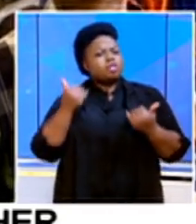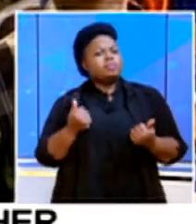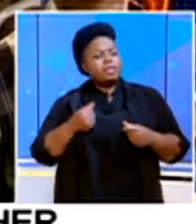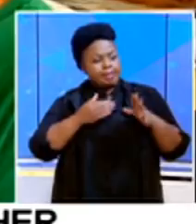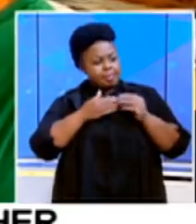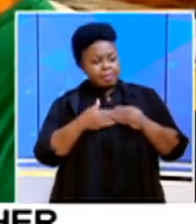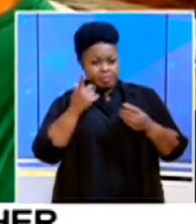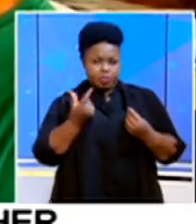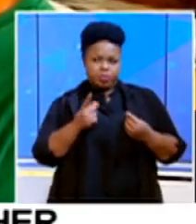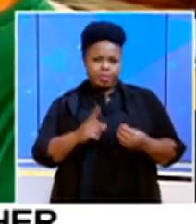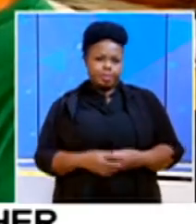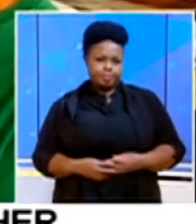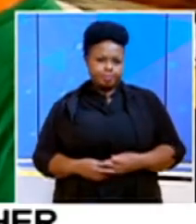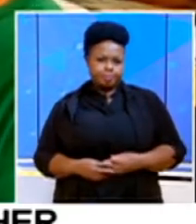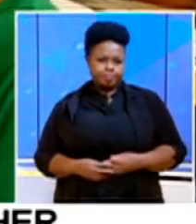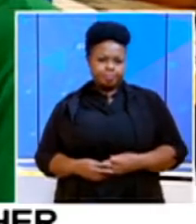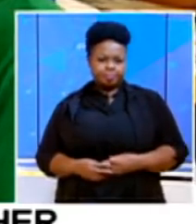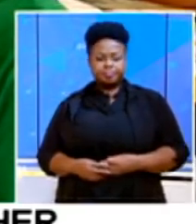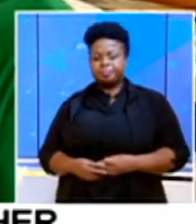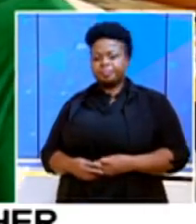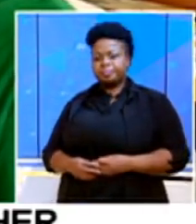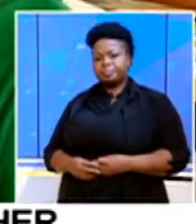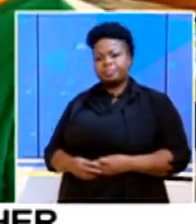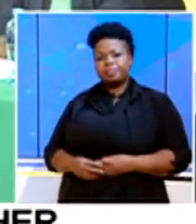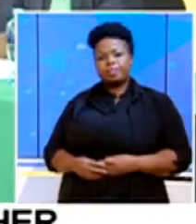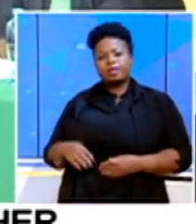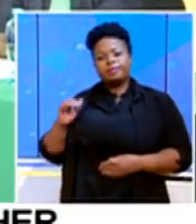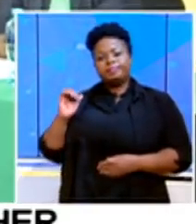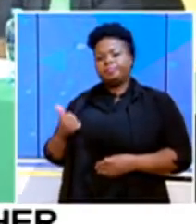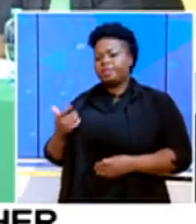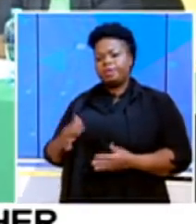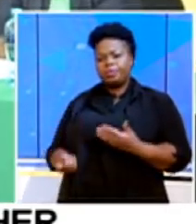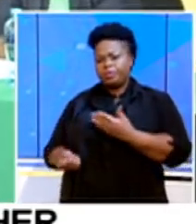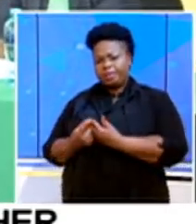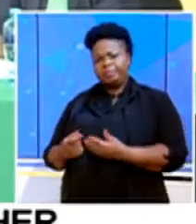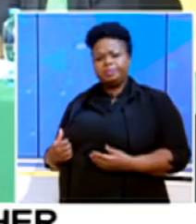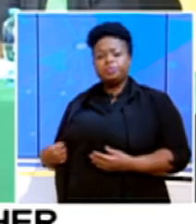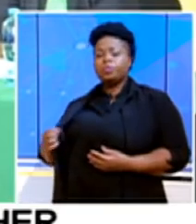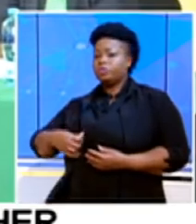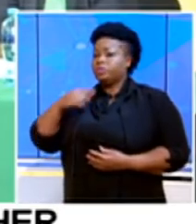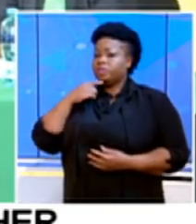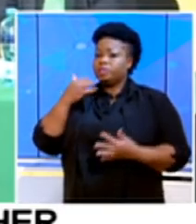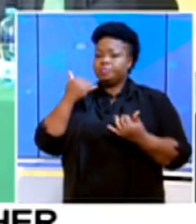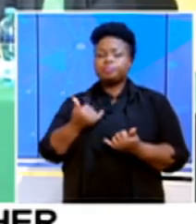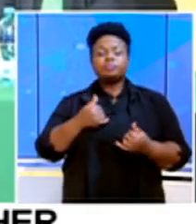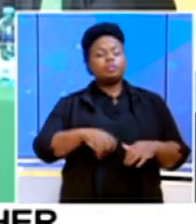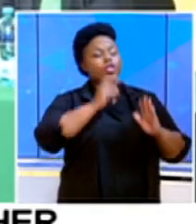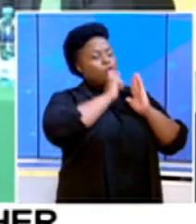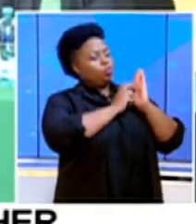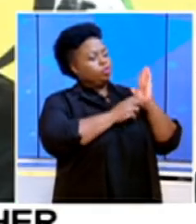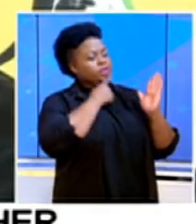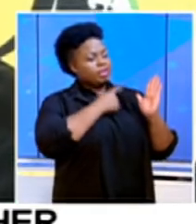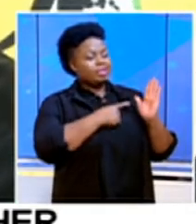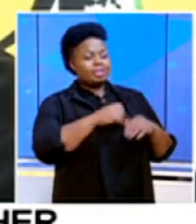expecting them to be doing. And what would happen then? Because as you say now, the rule says step